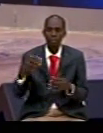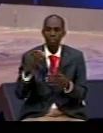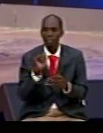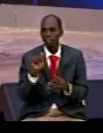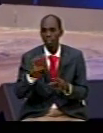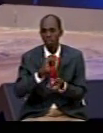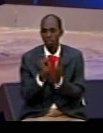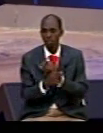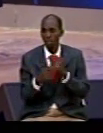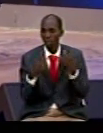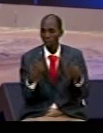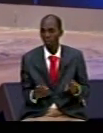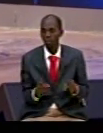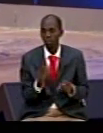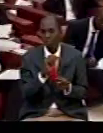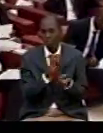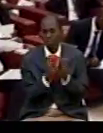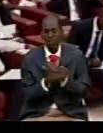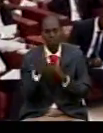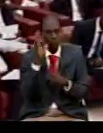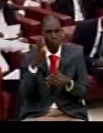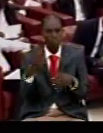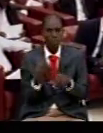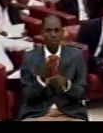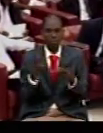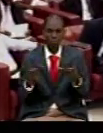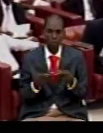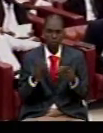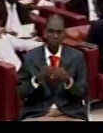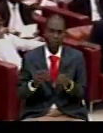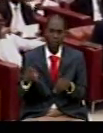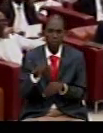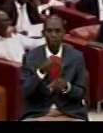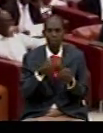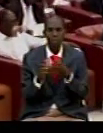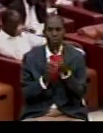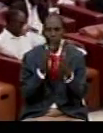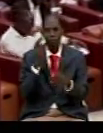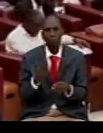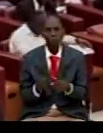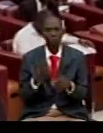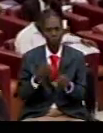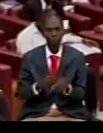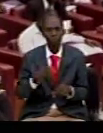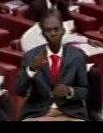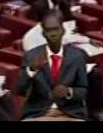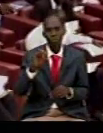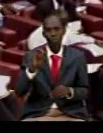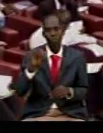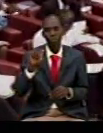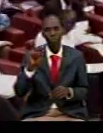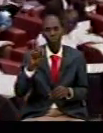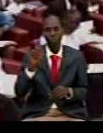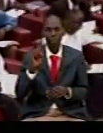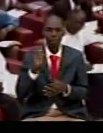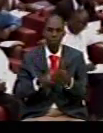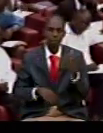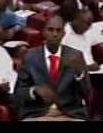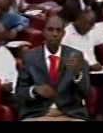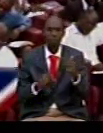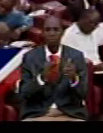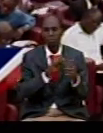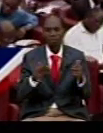place. A change is going to take place. In Romans chapter 10, reading from